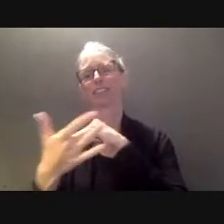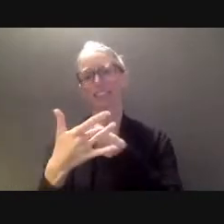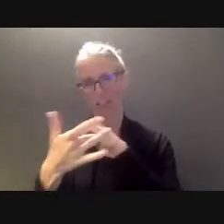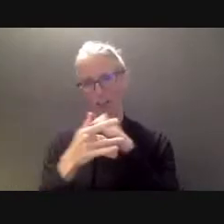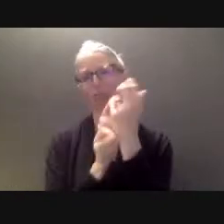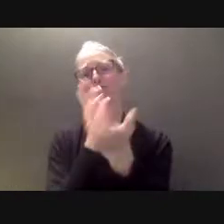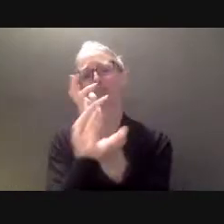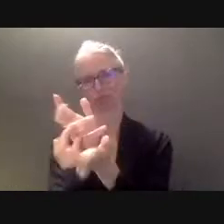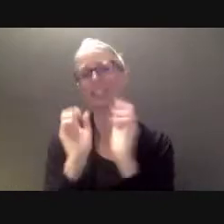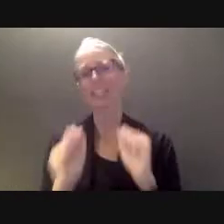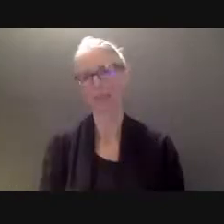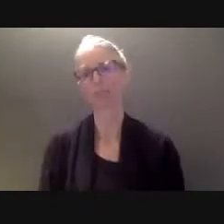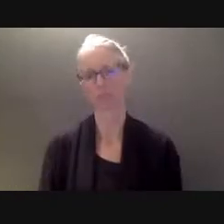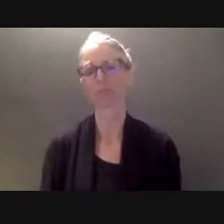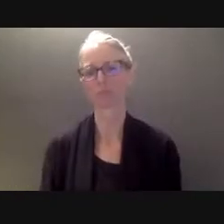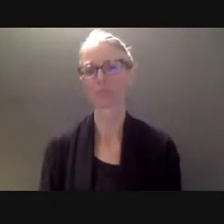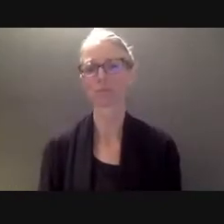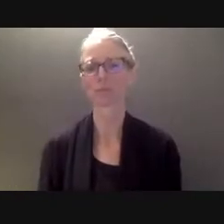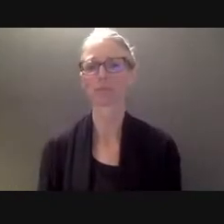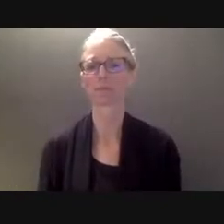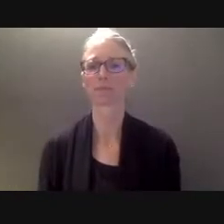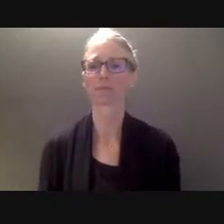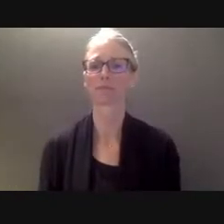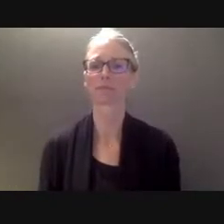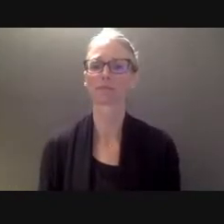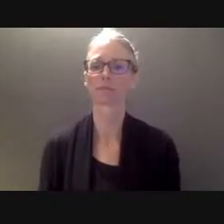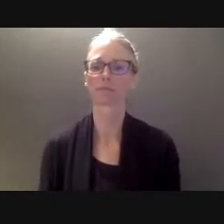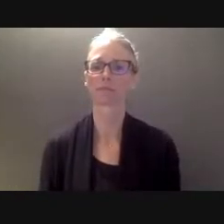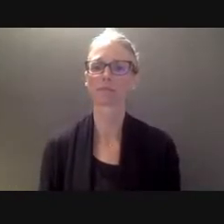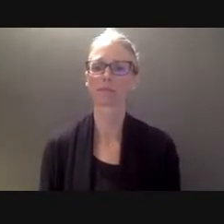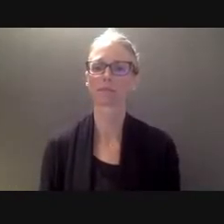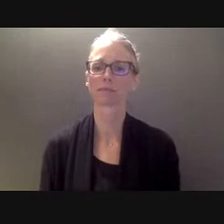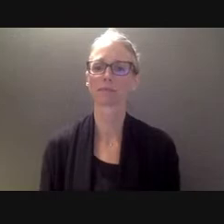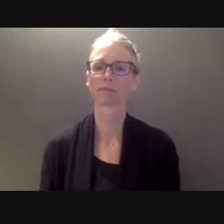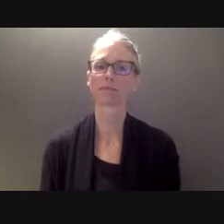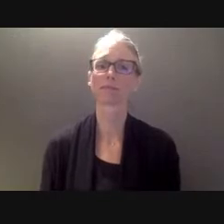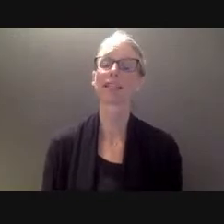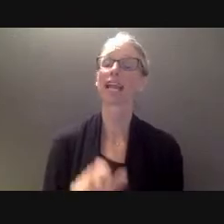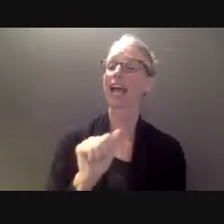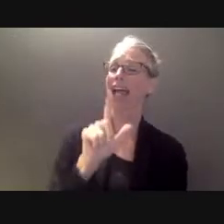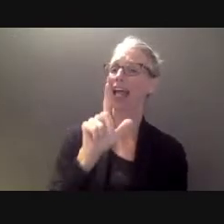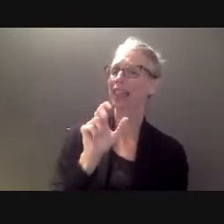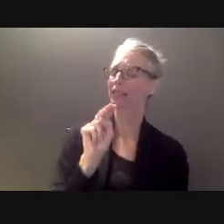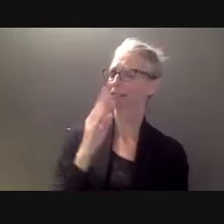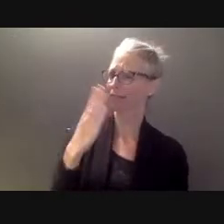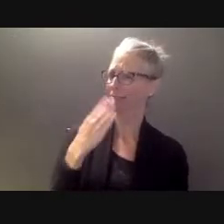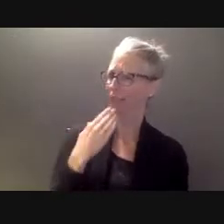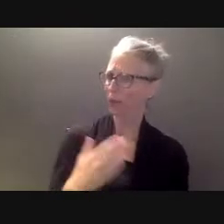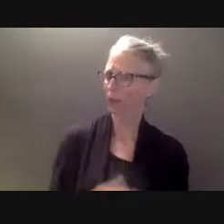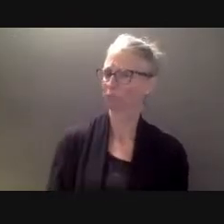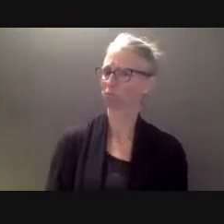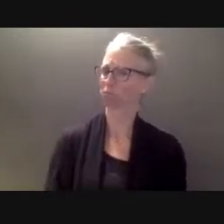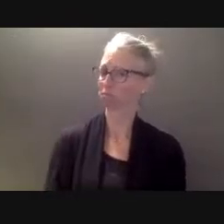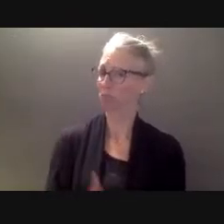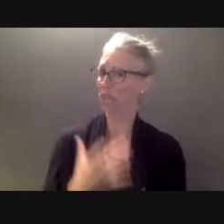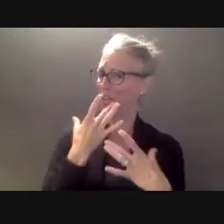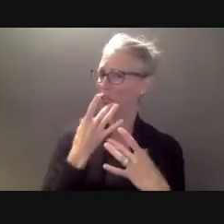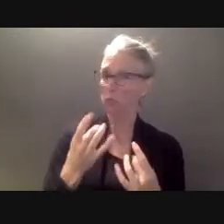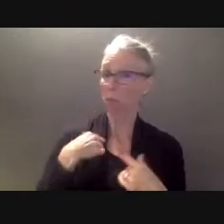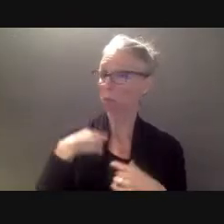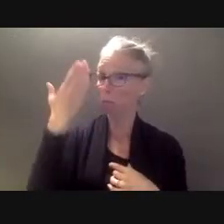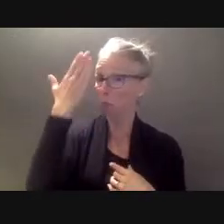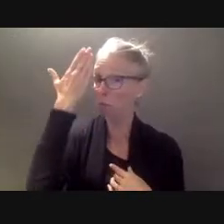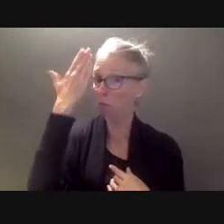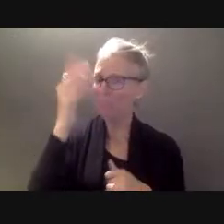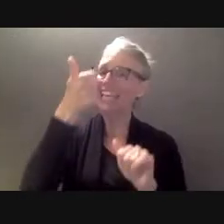Thank you. I'm just gonna say that's so interesting. I don't think I knew that every state has to have